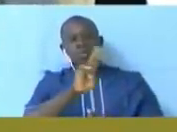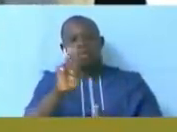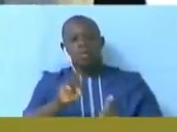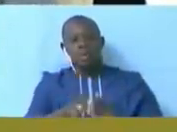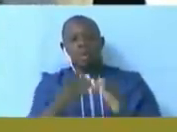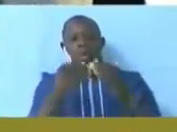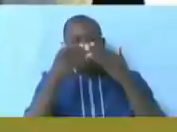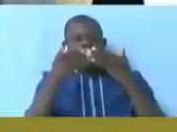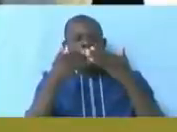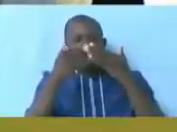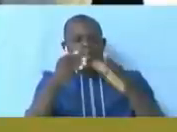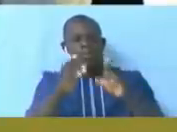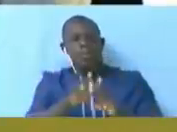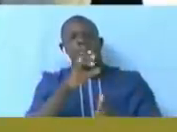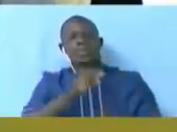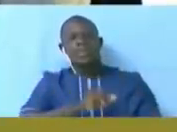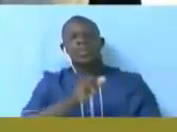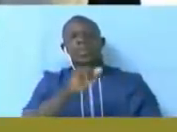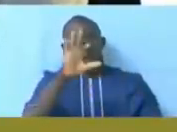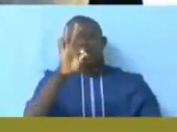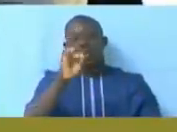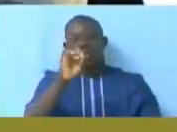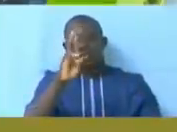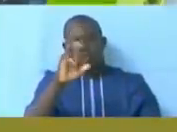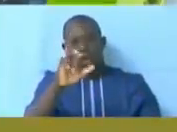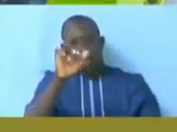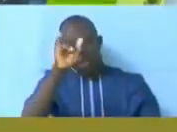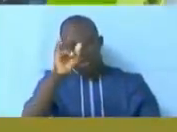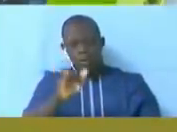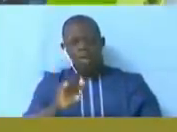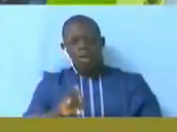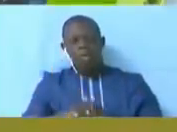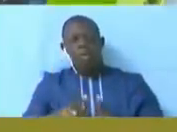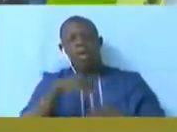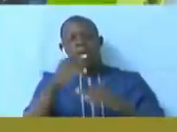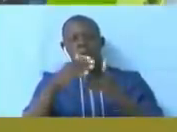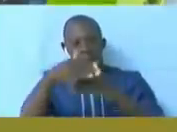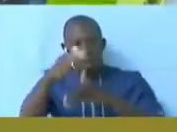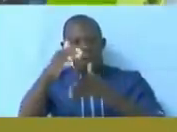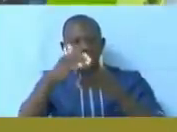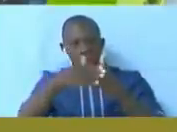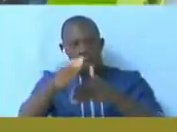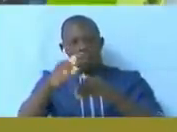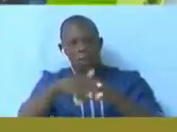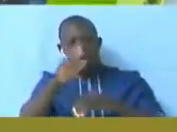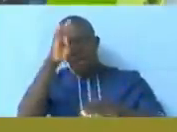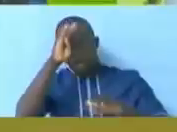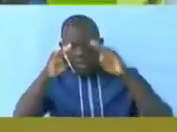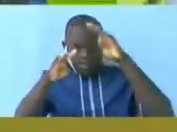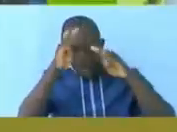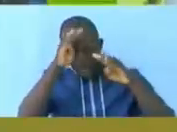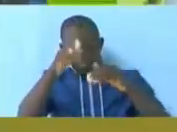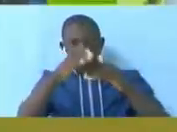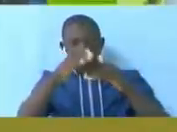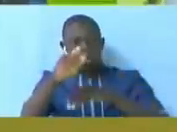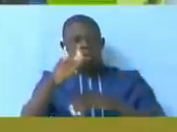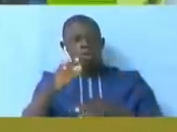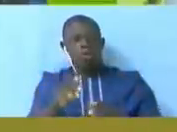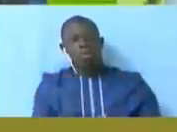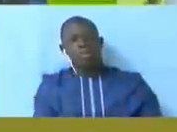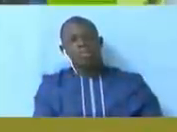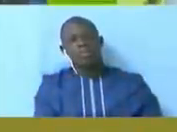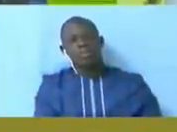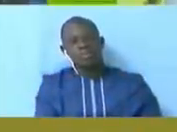si akadam waldi miyalan ka ye jey bagal coming iketa jambaro minti. No, no, I said